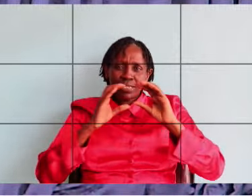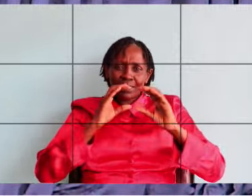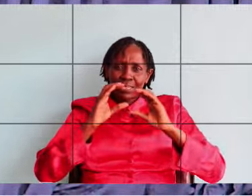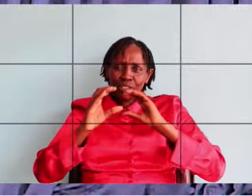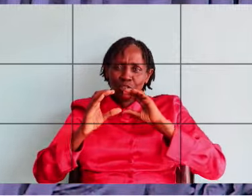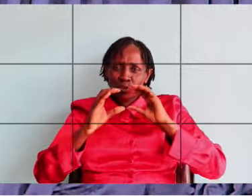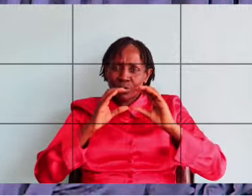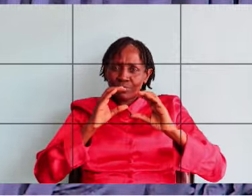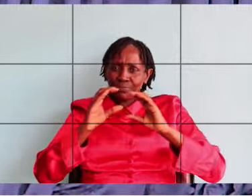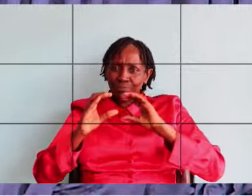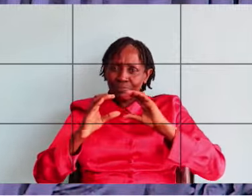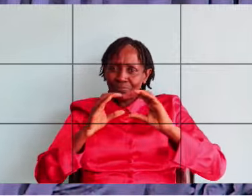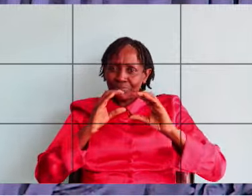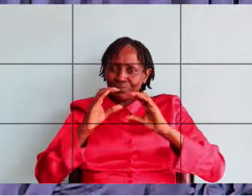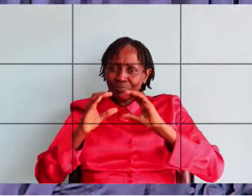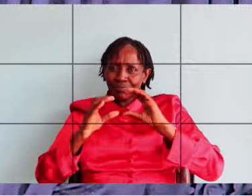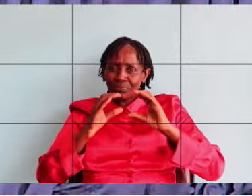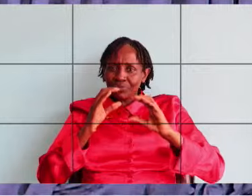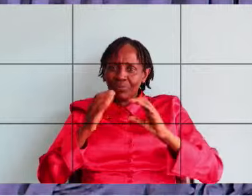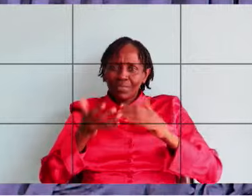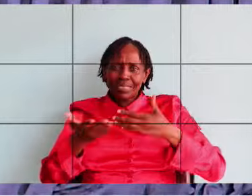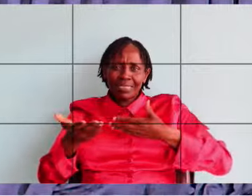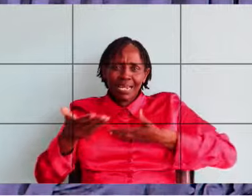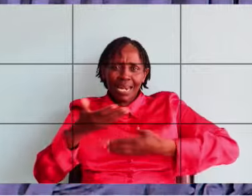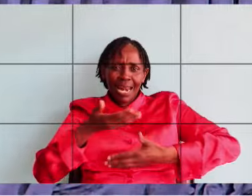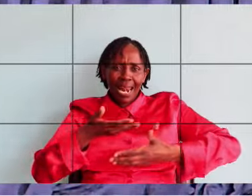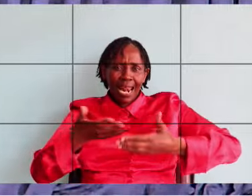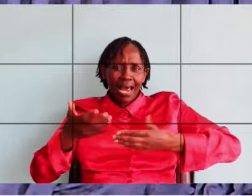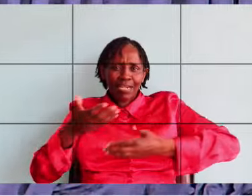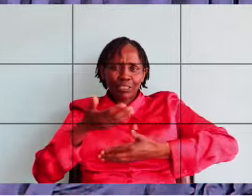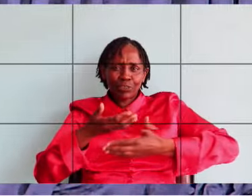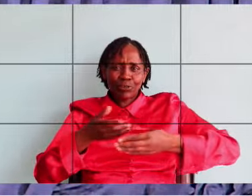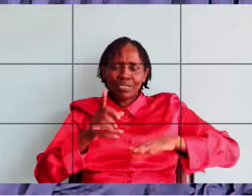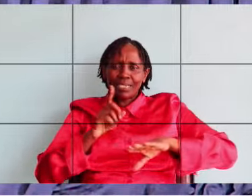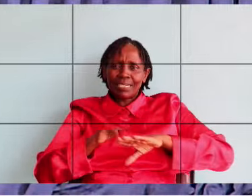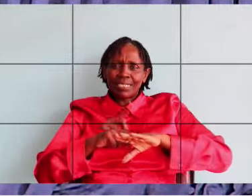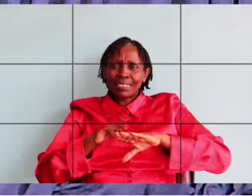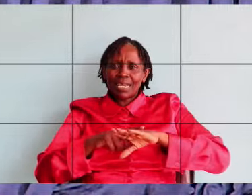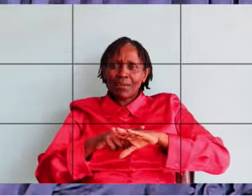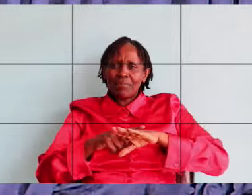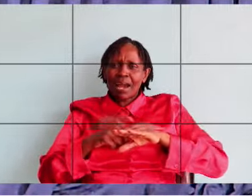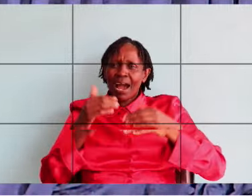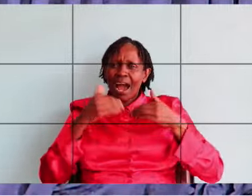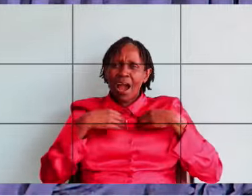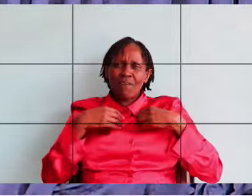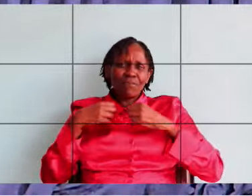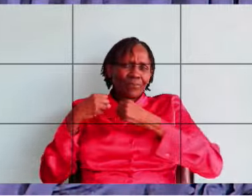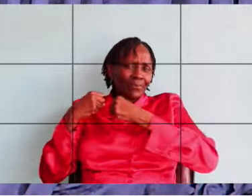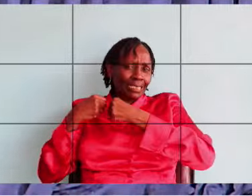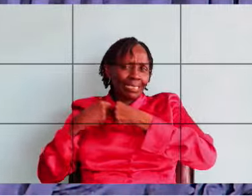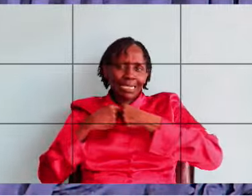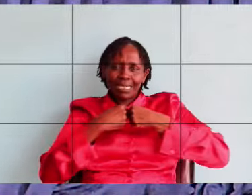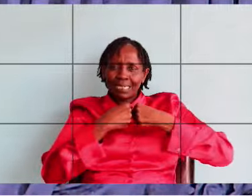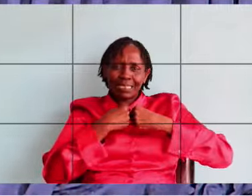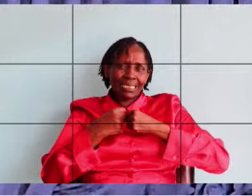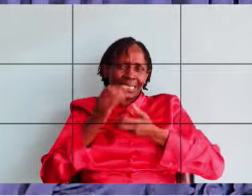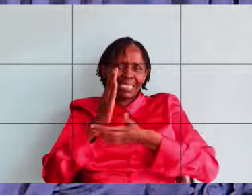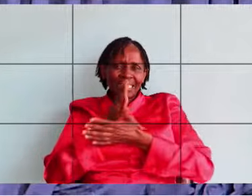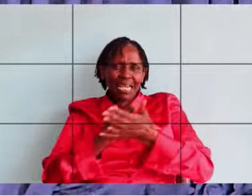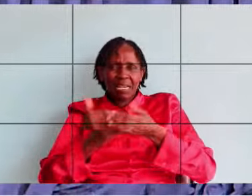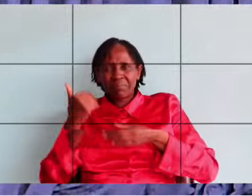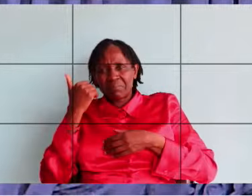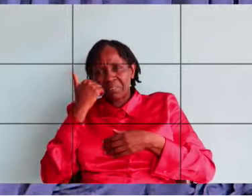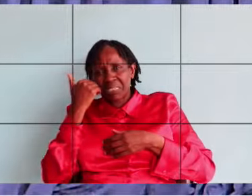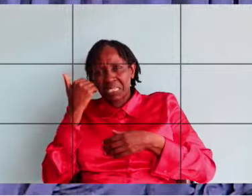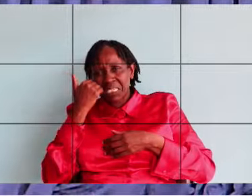more pep talk that you have with that person. When they are going even through a moment of difficulty, somebody is sick, they have a loss,